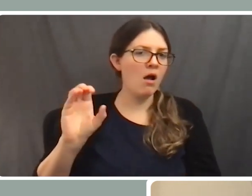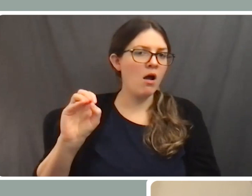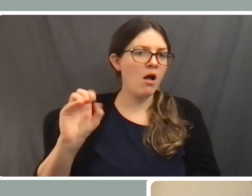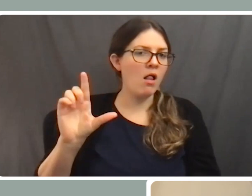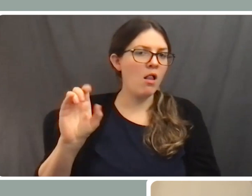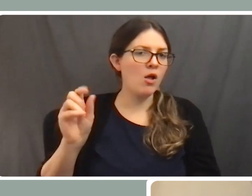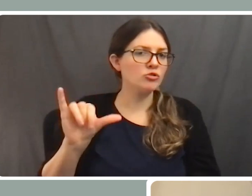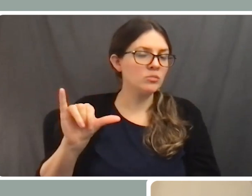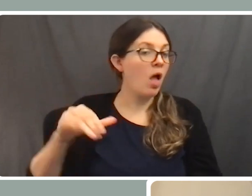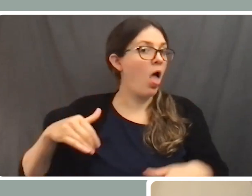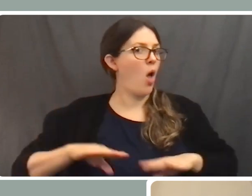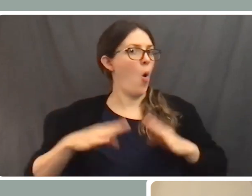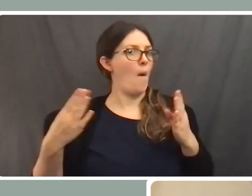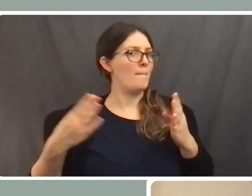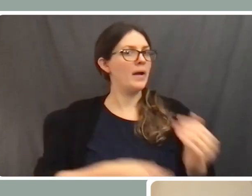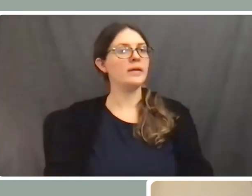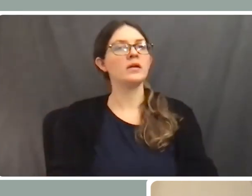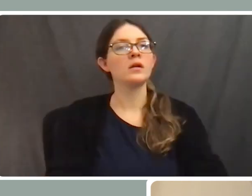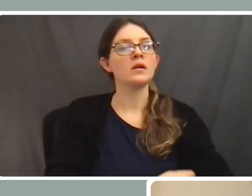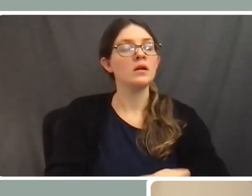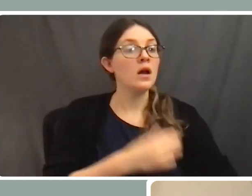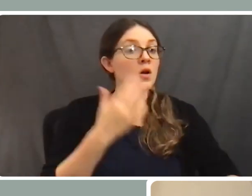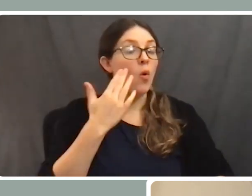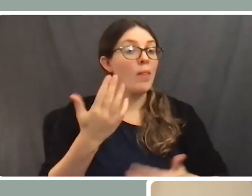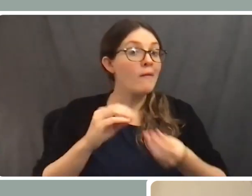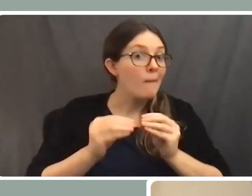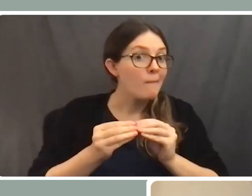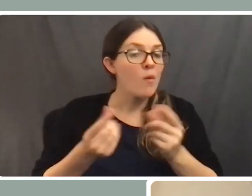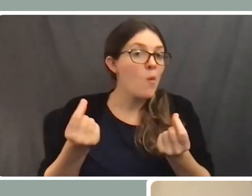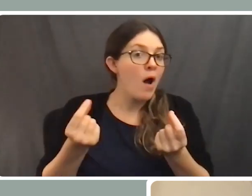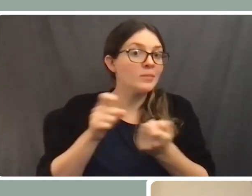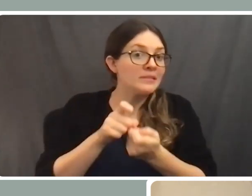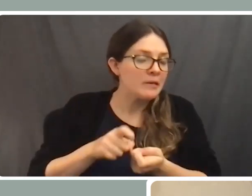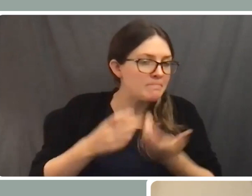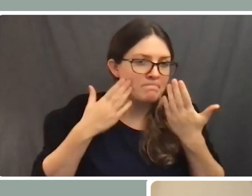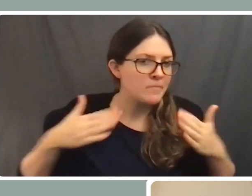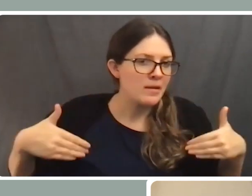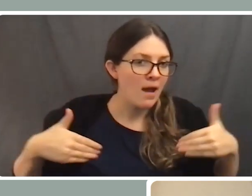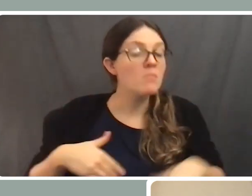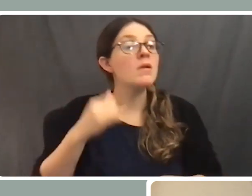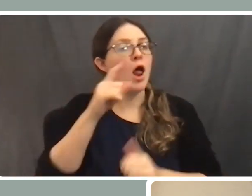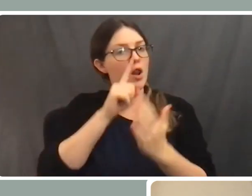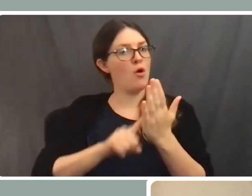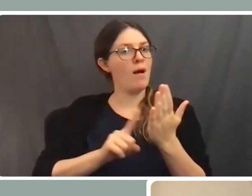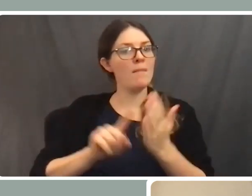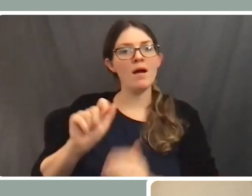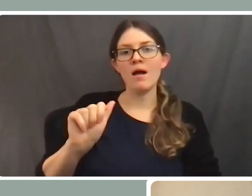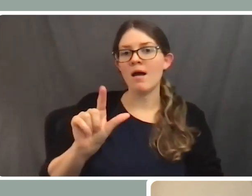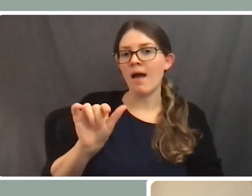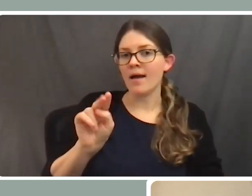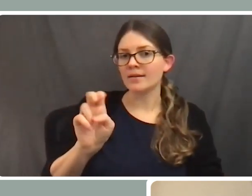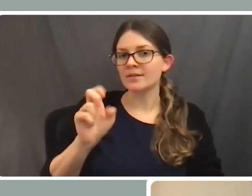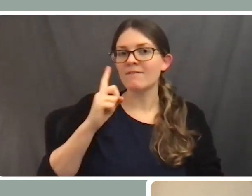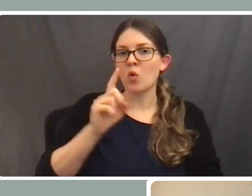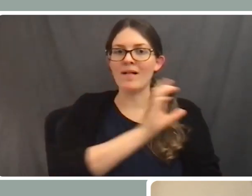know, it's not open yet, so I don't know like what the number is going to be. But if you looked up something like Alliance for Clinical Trials in Oncology and